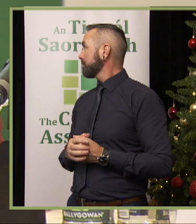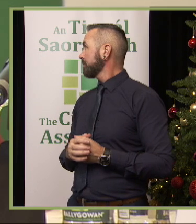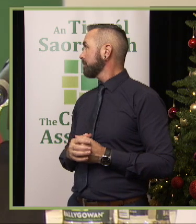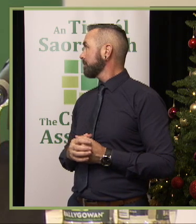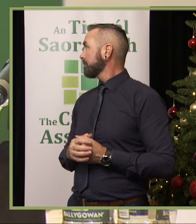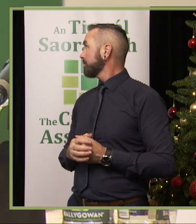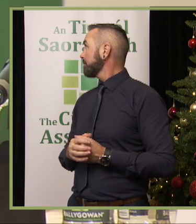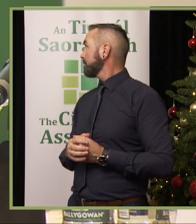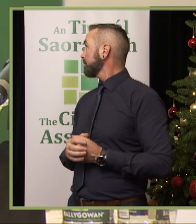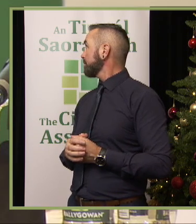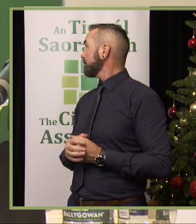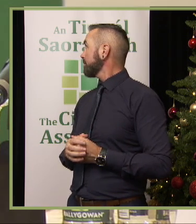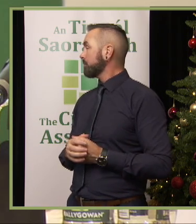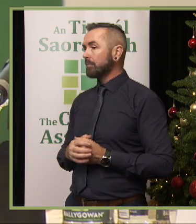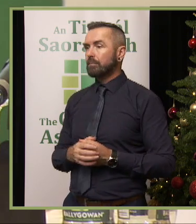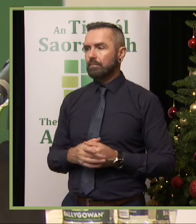Great.